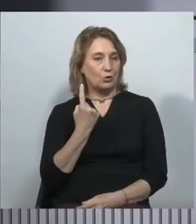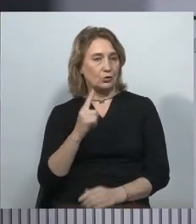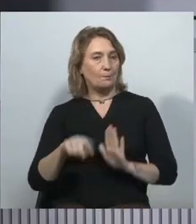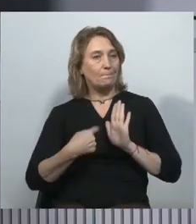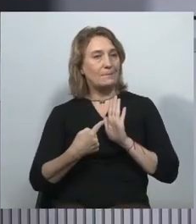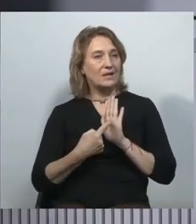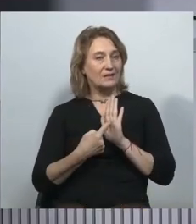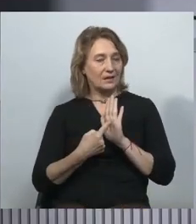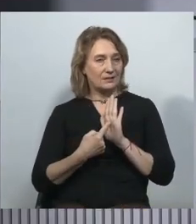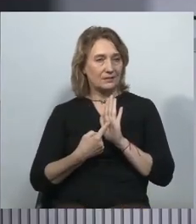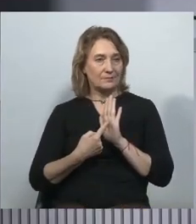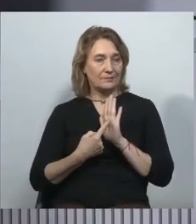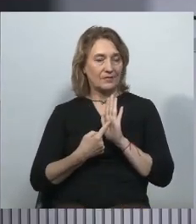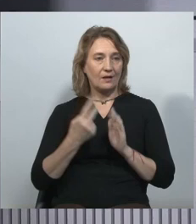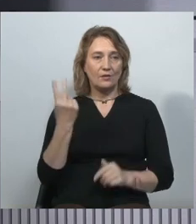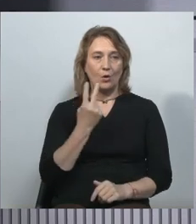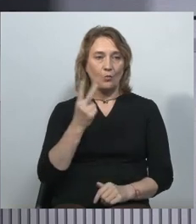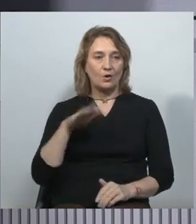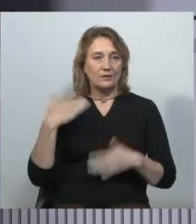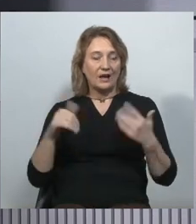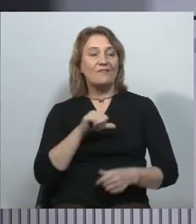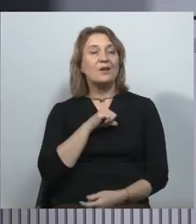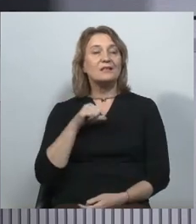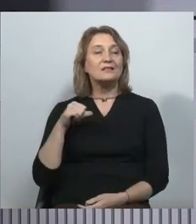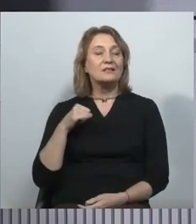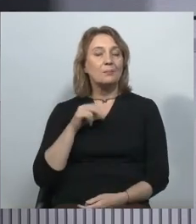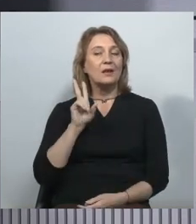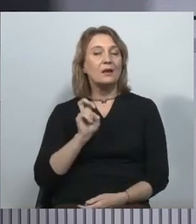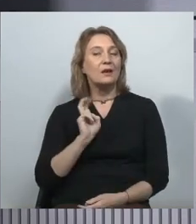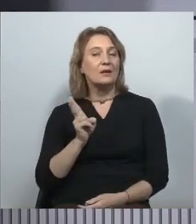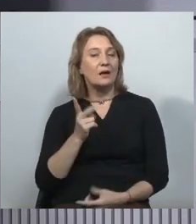one more question from our audience.